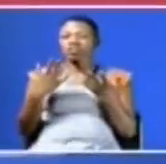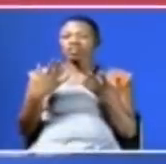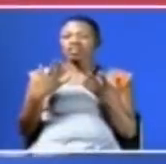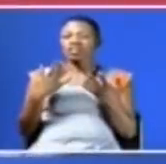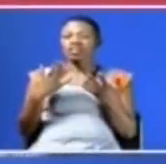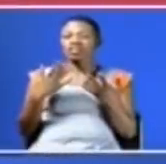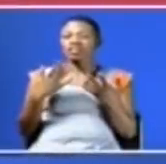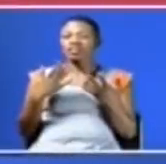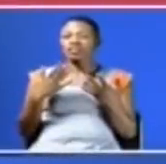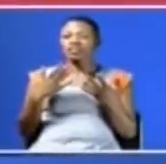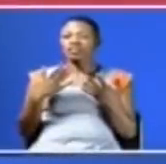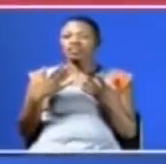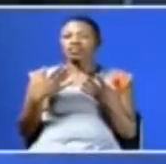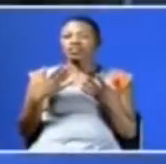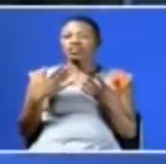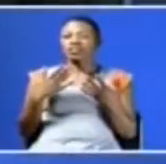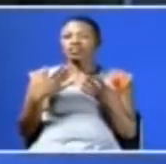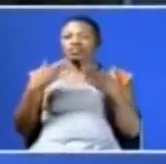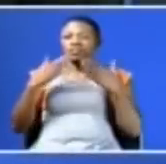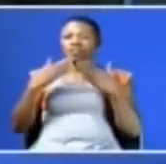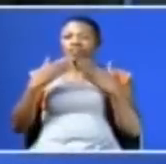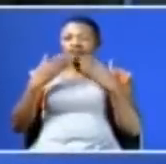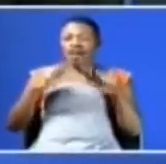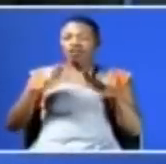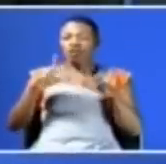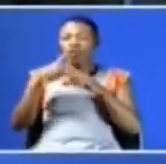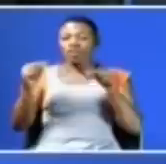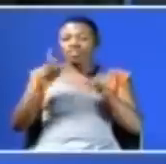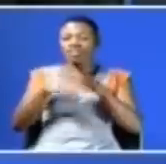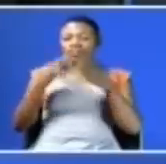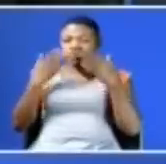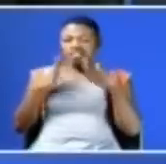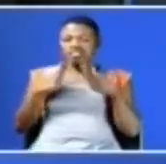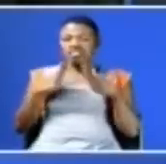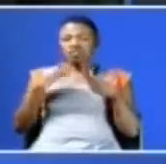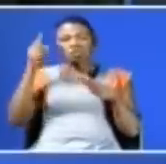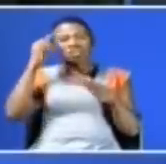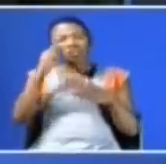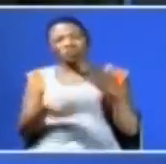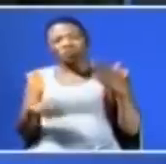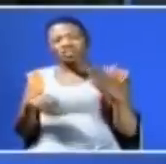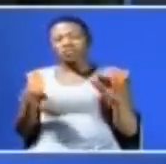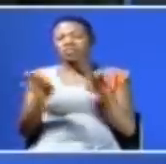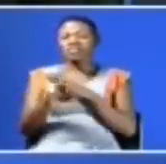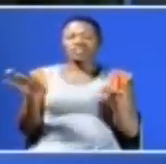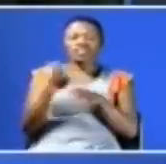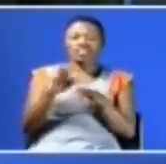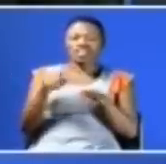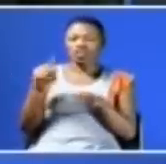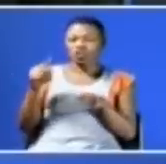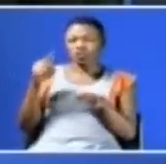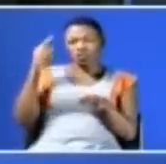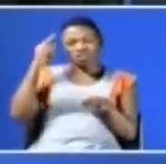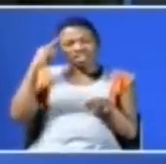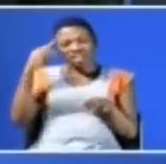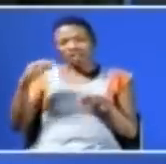towel. Wow. Final words, 30 seconds. Our time is up. Your final thoughts in as far as everything we've talked about, what you see as the